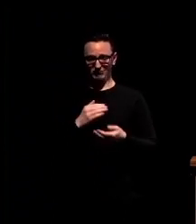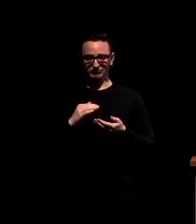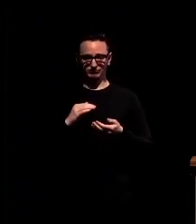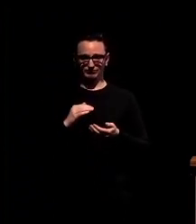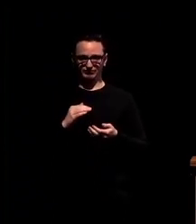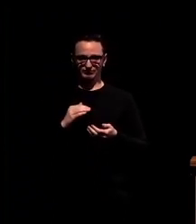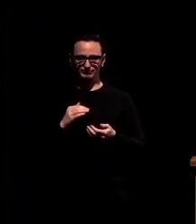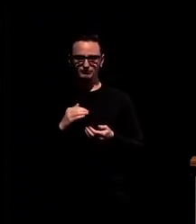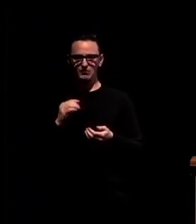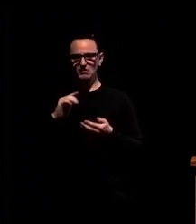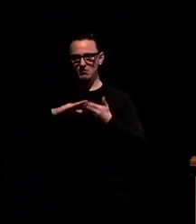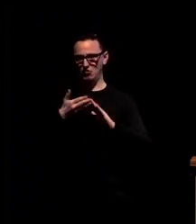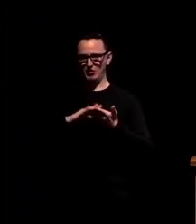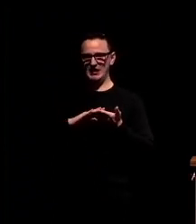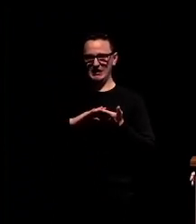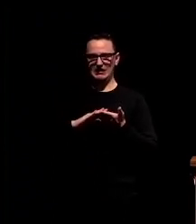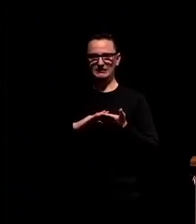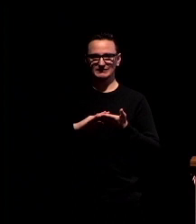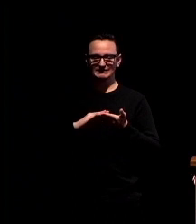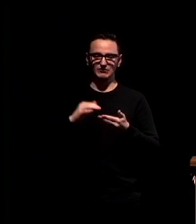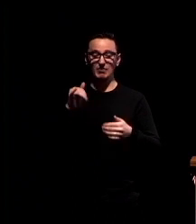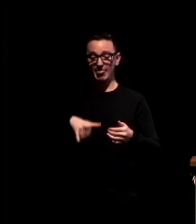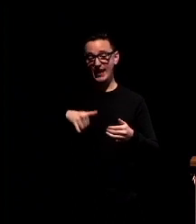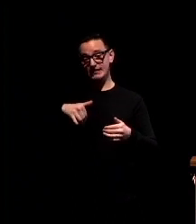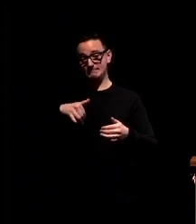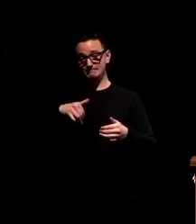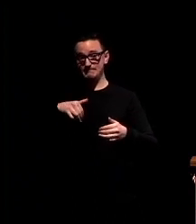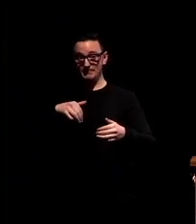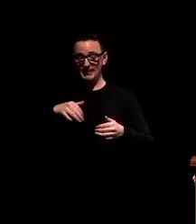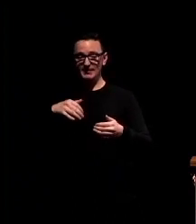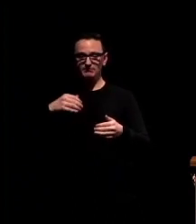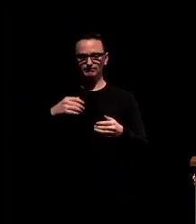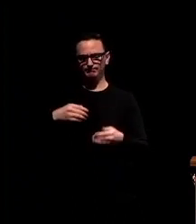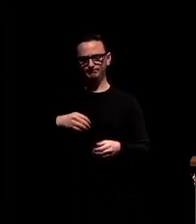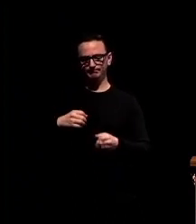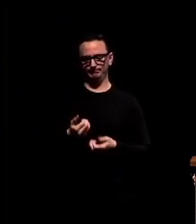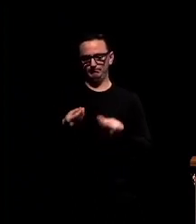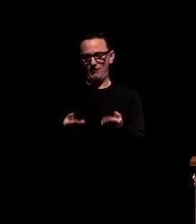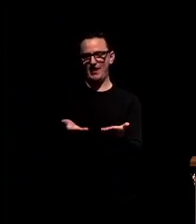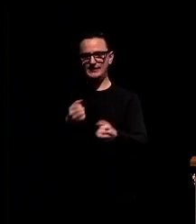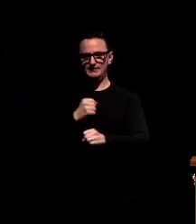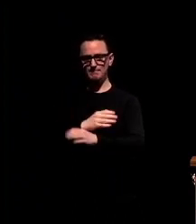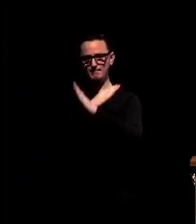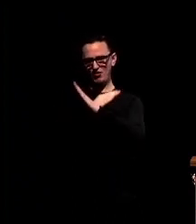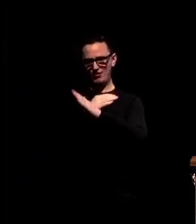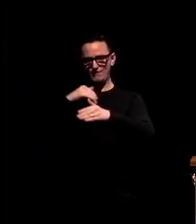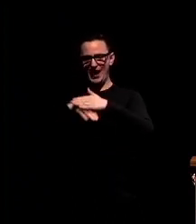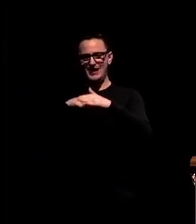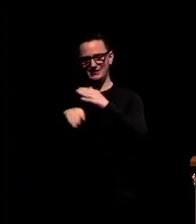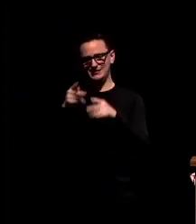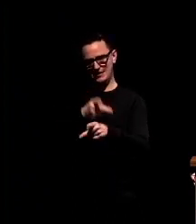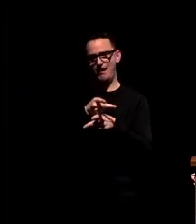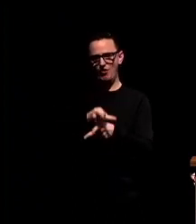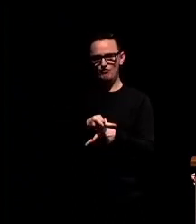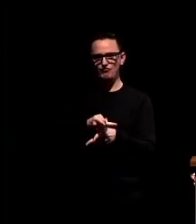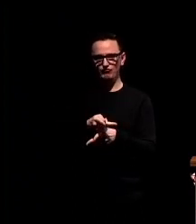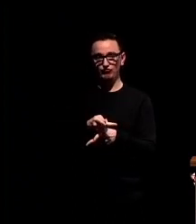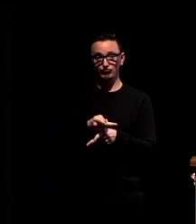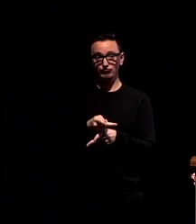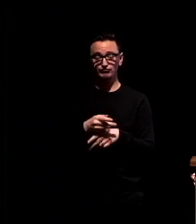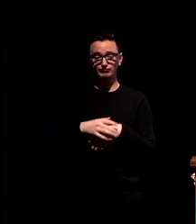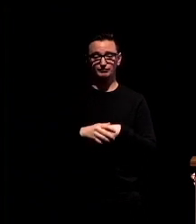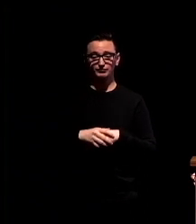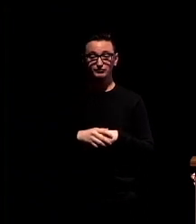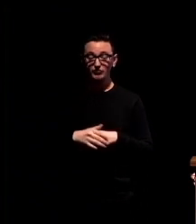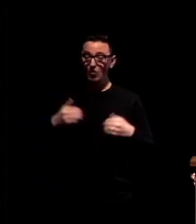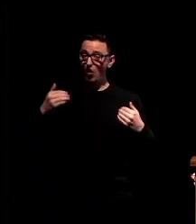which also then creates a barrier to accessing care. And I think what we've seen, particularly in the juvenile justice system, is that often for a